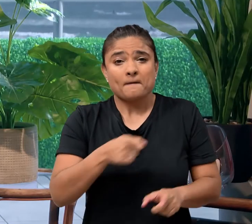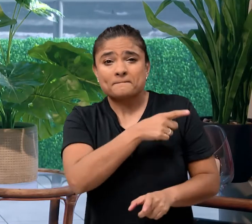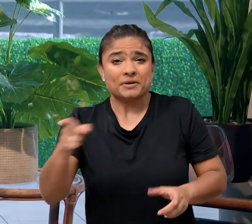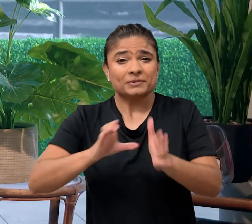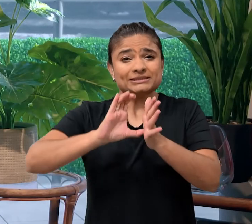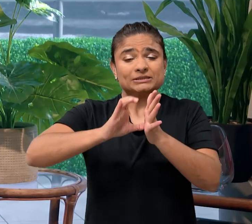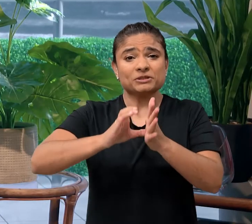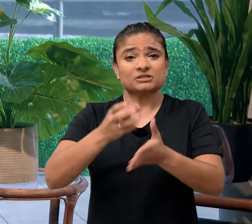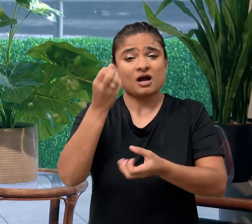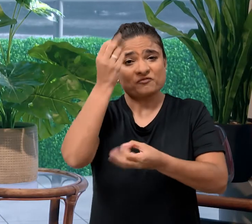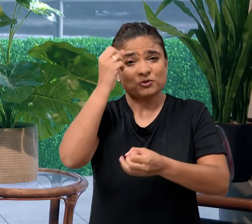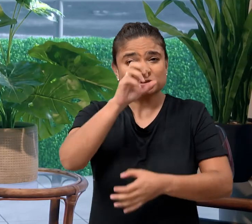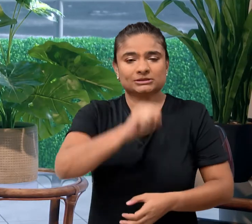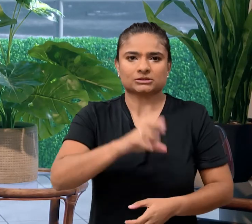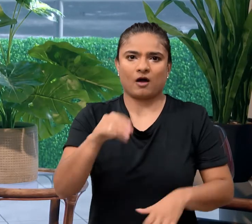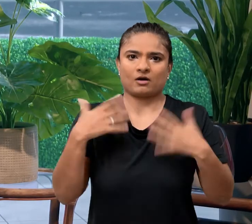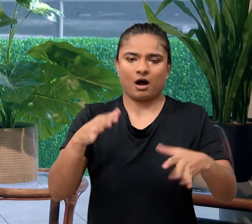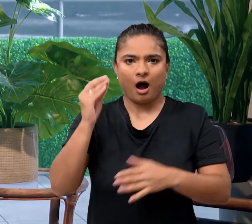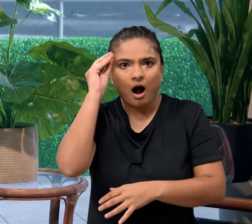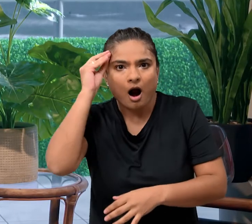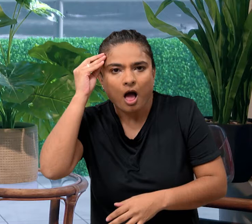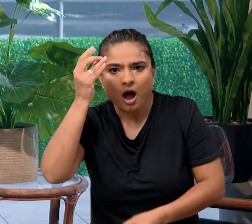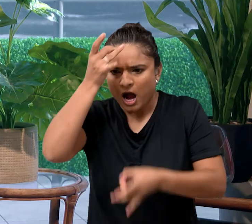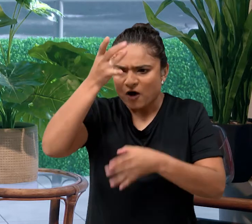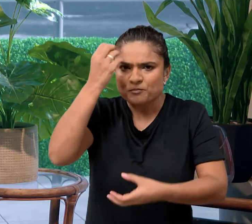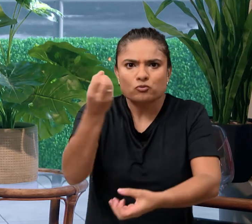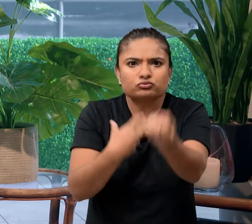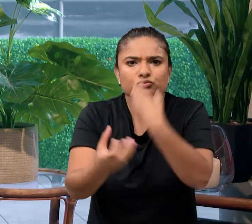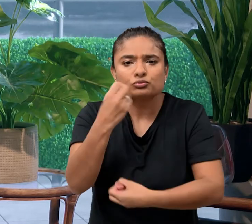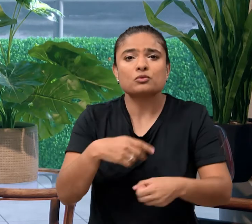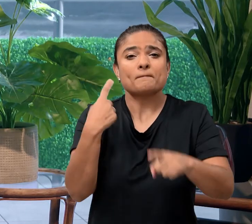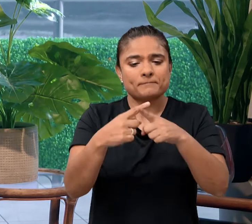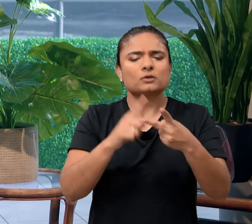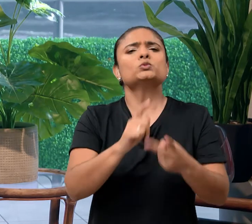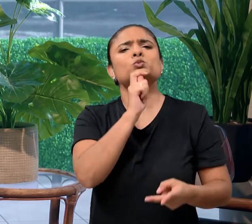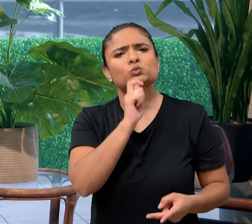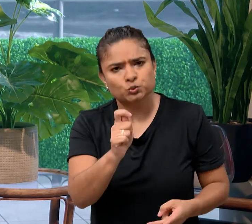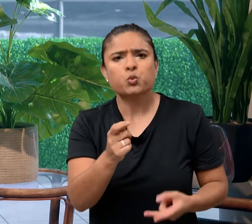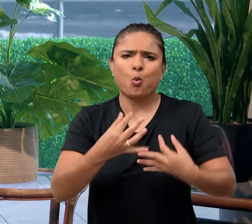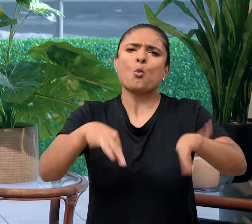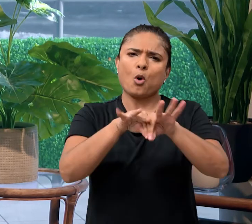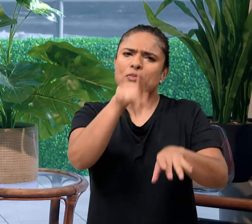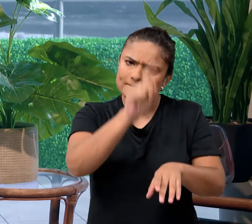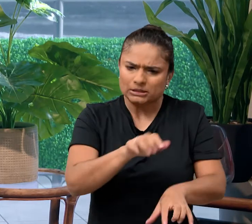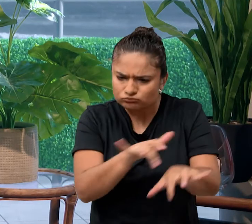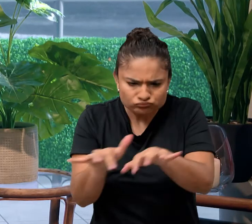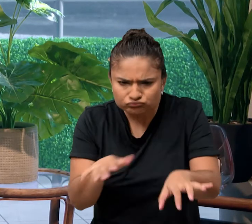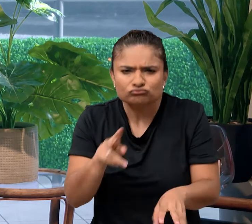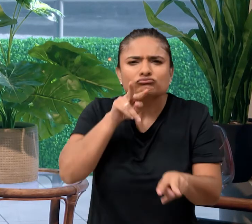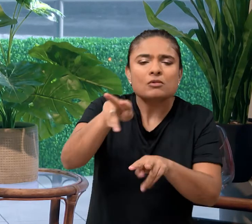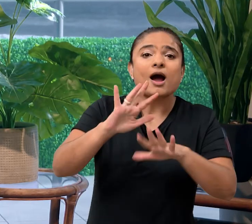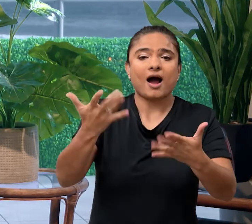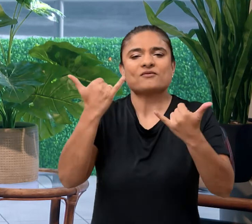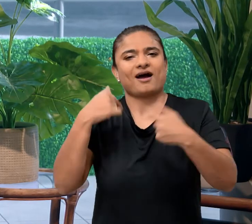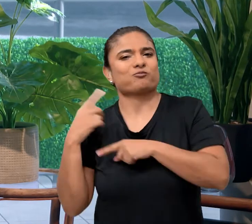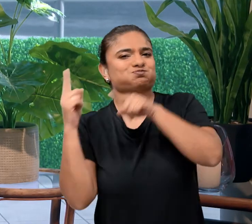Disability Info SA bevat interessante inligting vir persone met gestremthede en definitief die moeite werd om te besoek. Nou eers